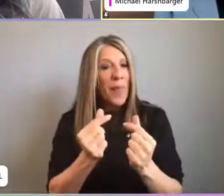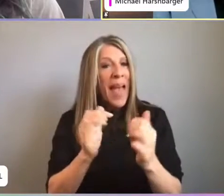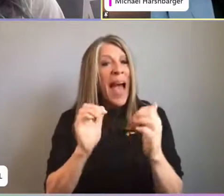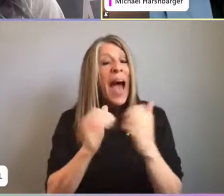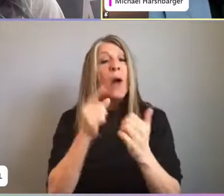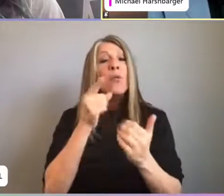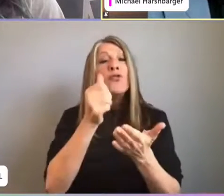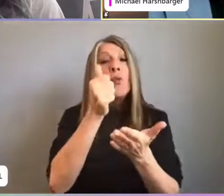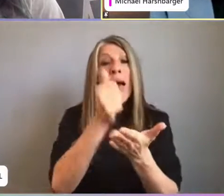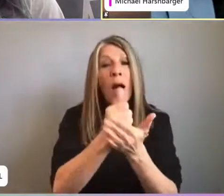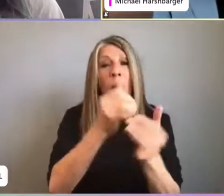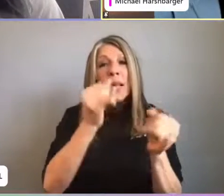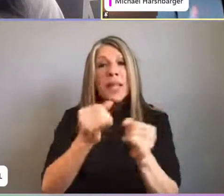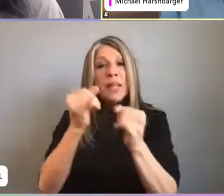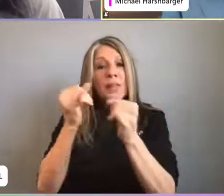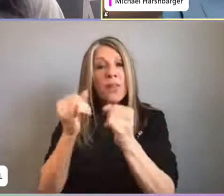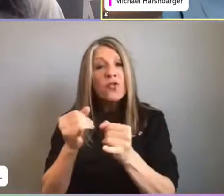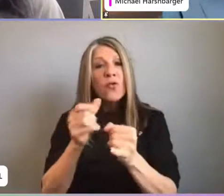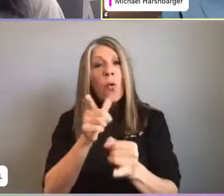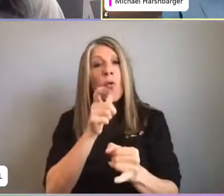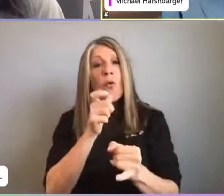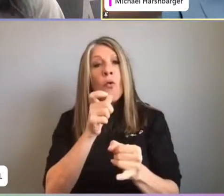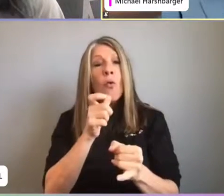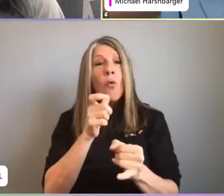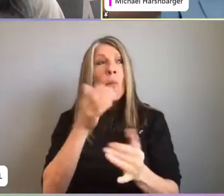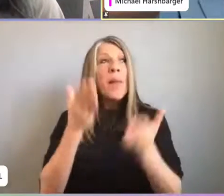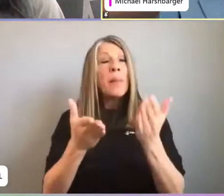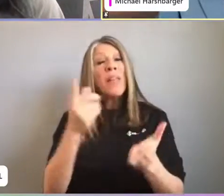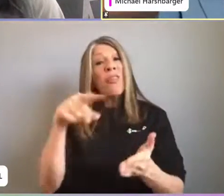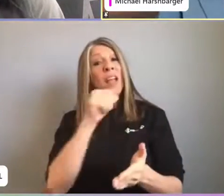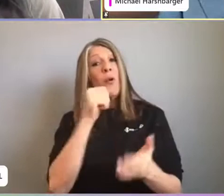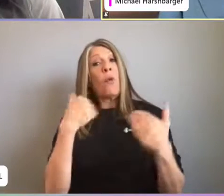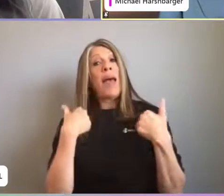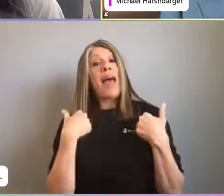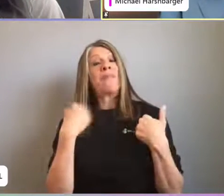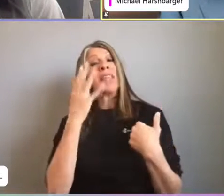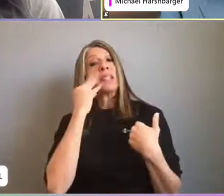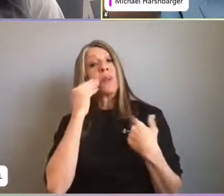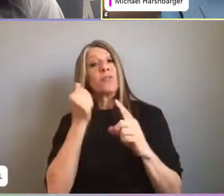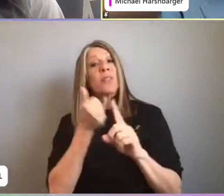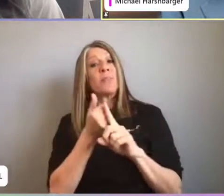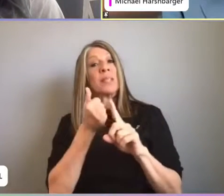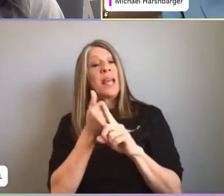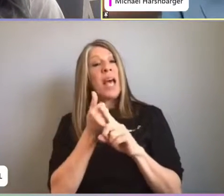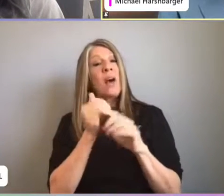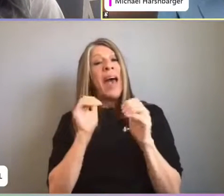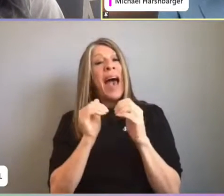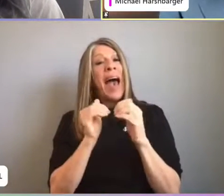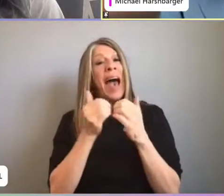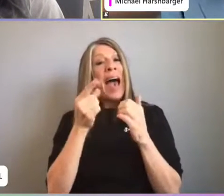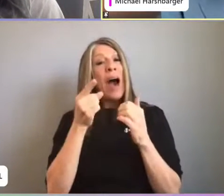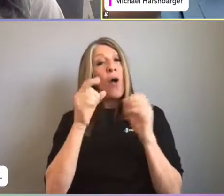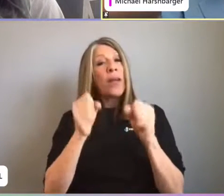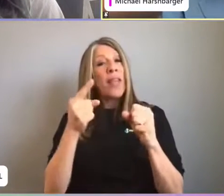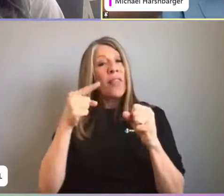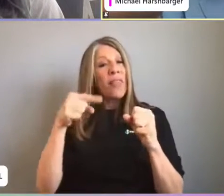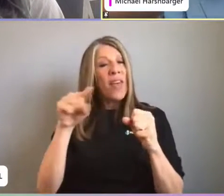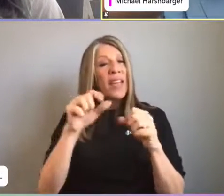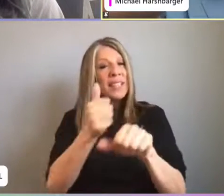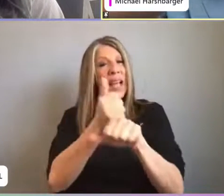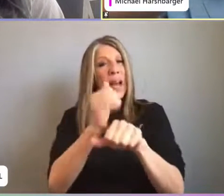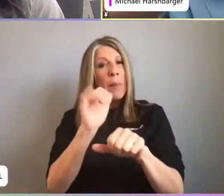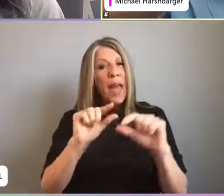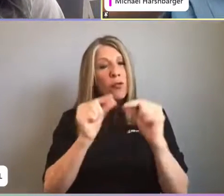an individual who might not have that experience push forward that group, or say,